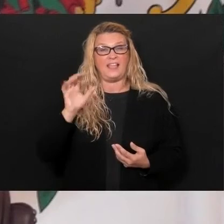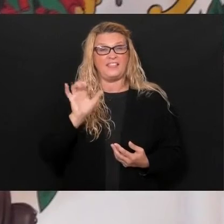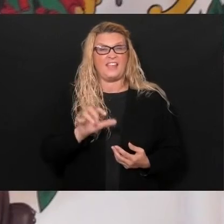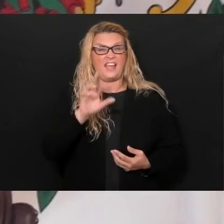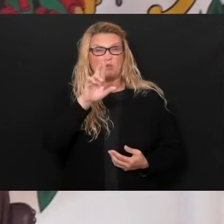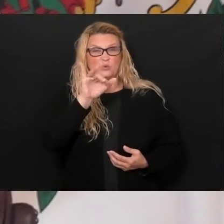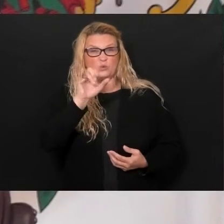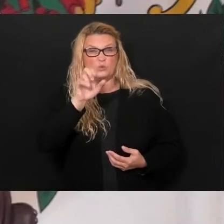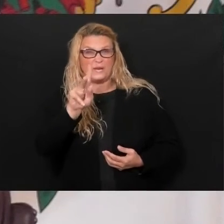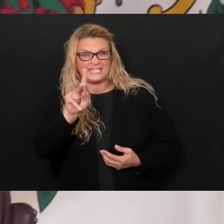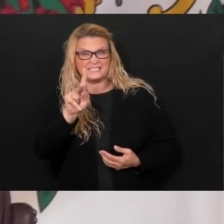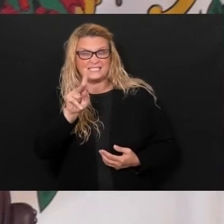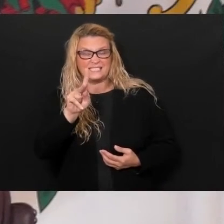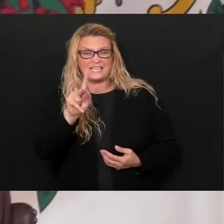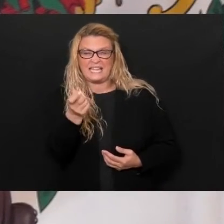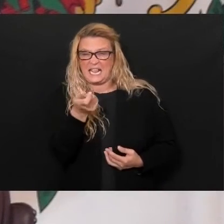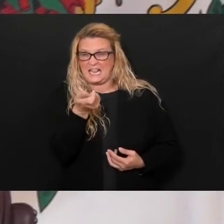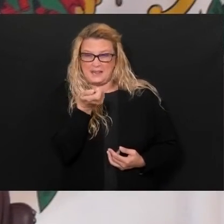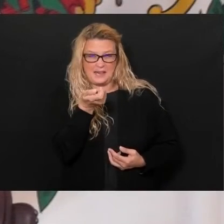is off the chart.